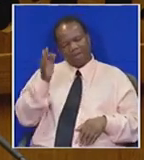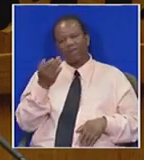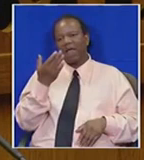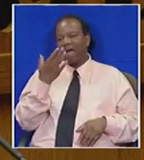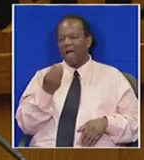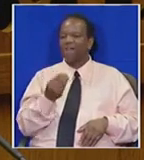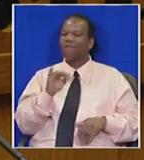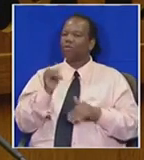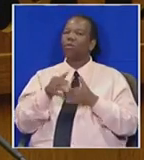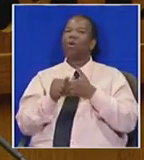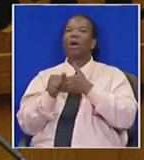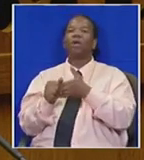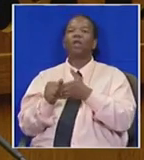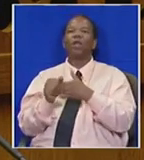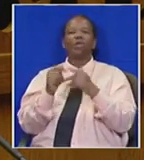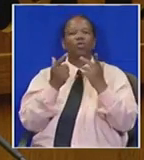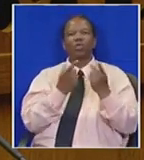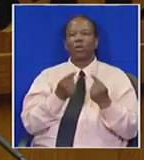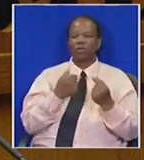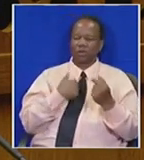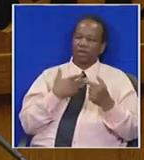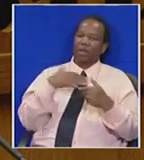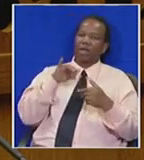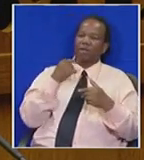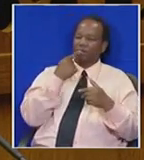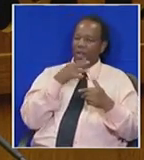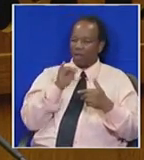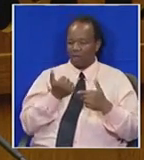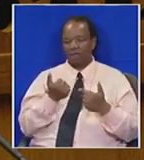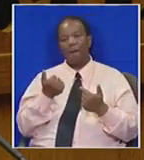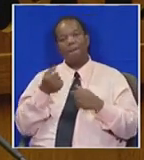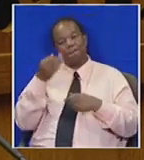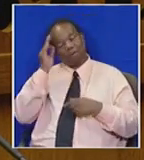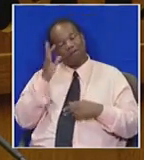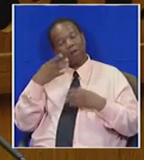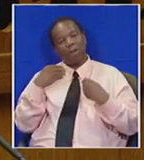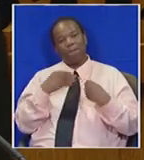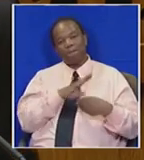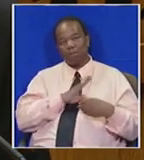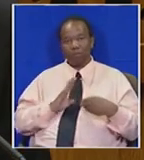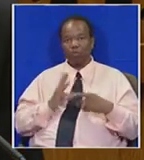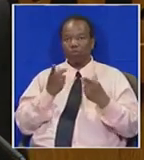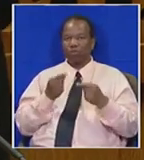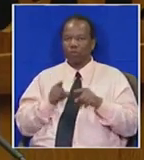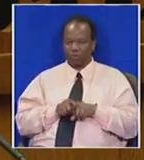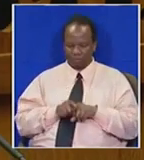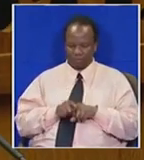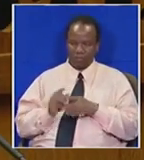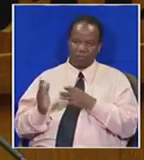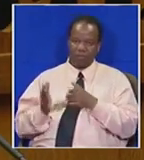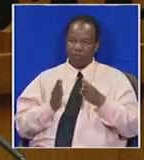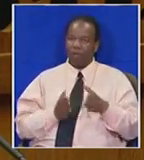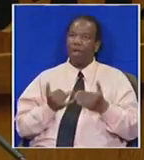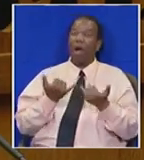appropriate guidelines and actions, and we call on the private sector and professional standard bodies to do the same. To transform the